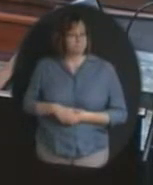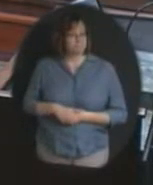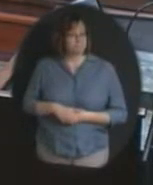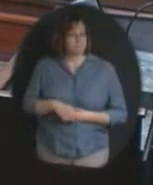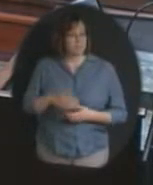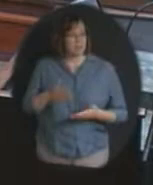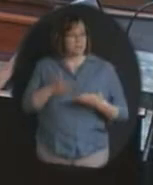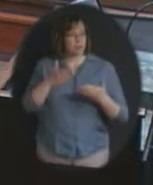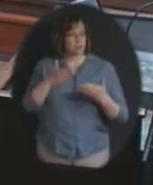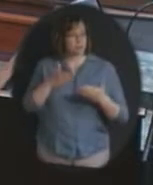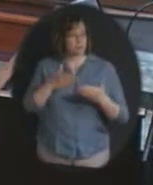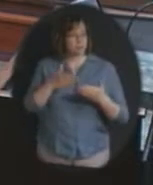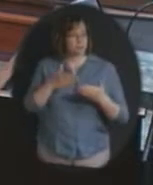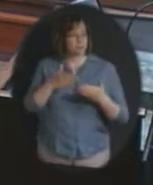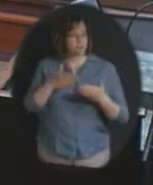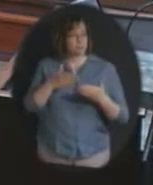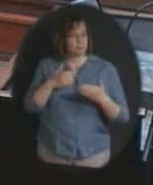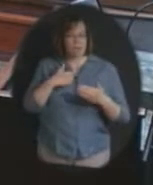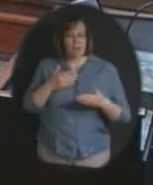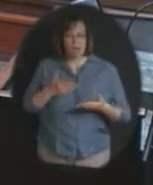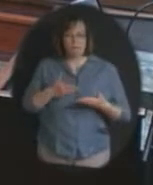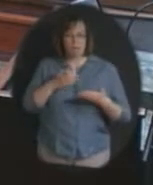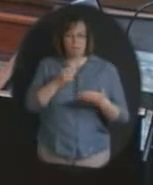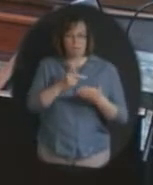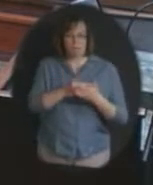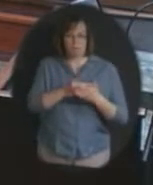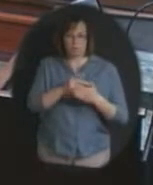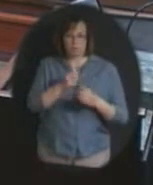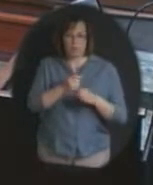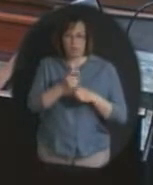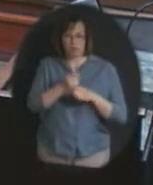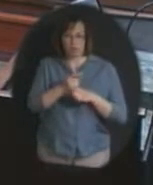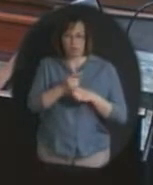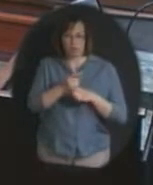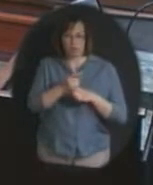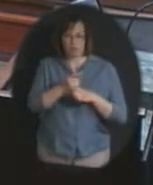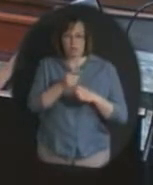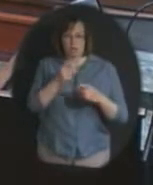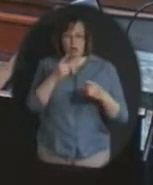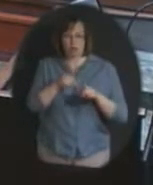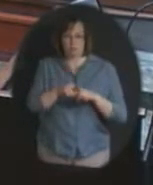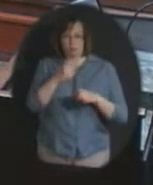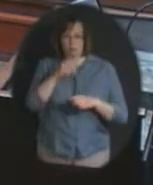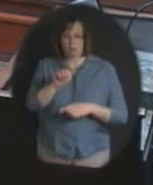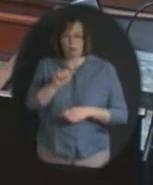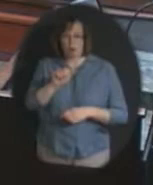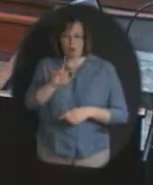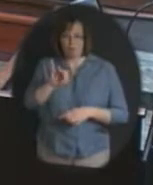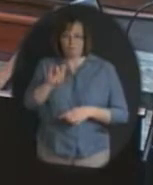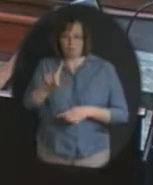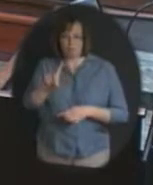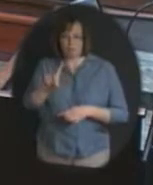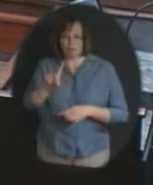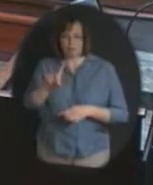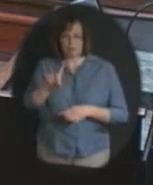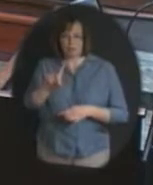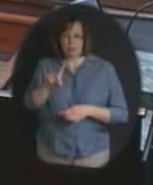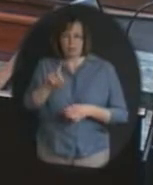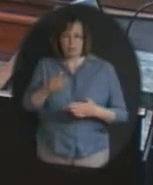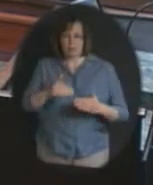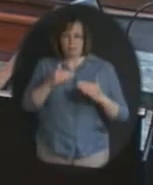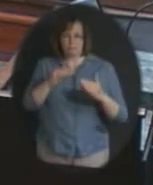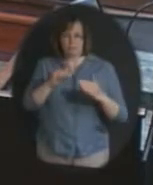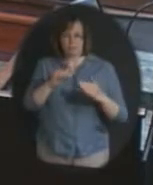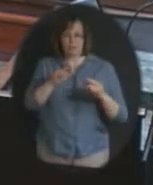Then a motion? I move to approve the annual implementation agreement for our Avid Advanced